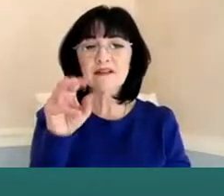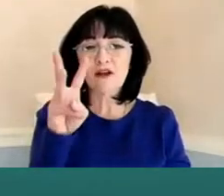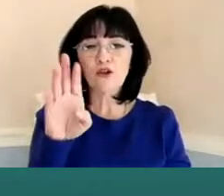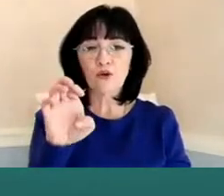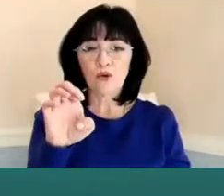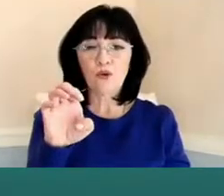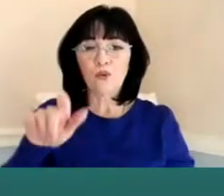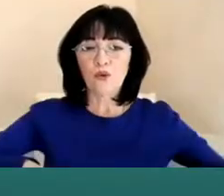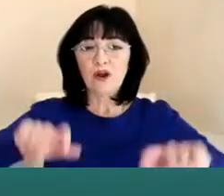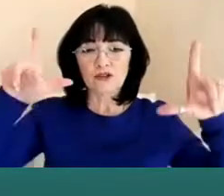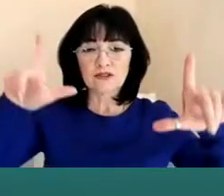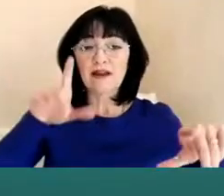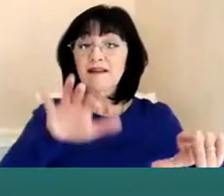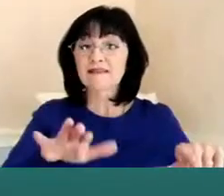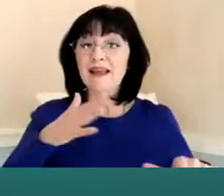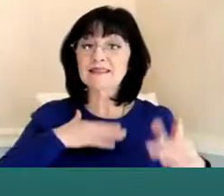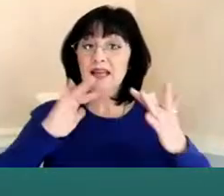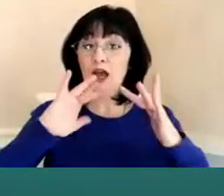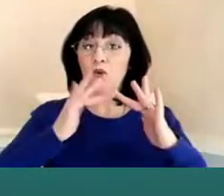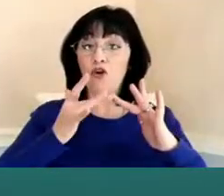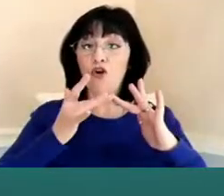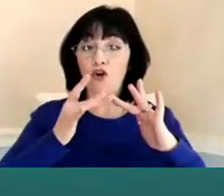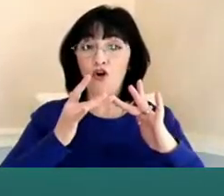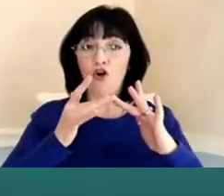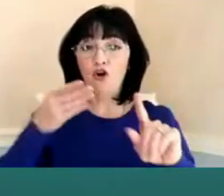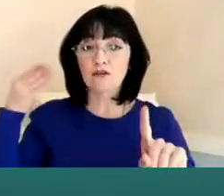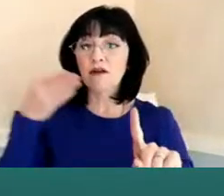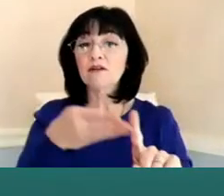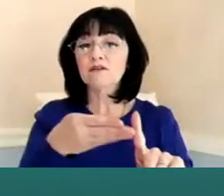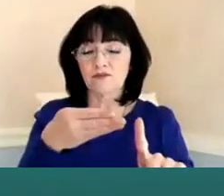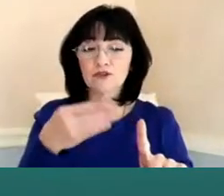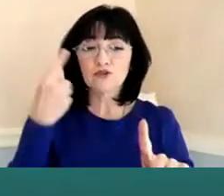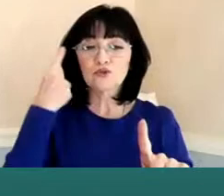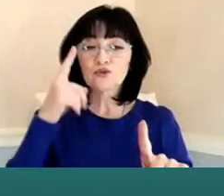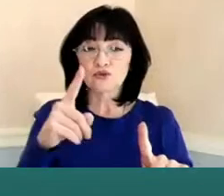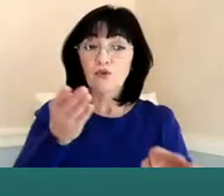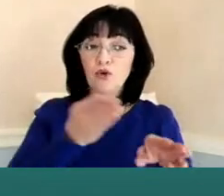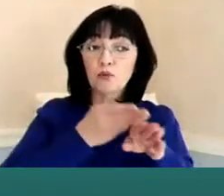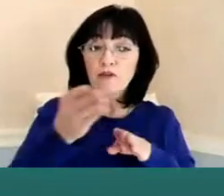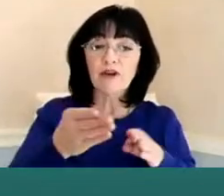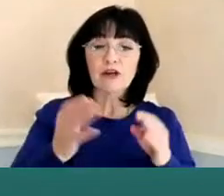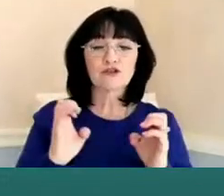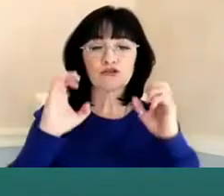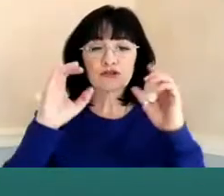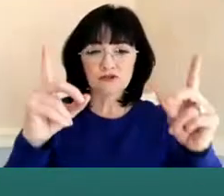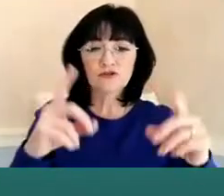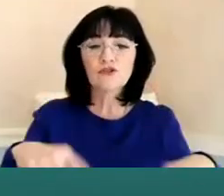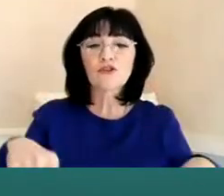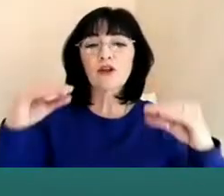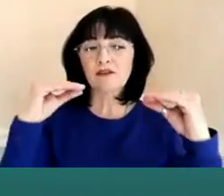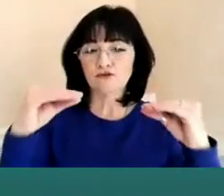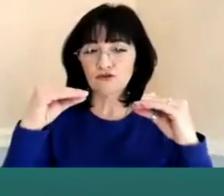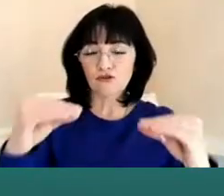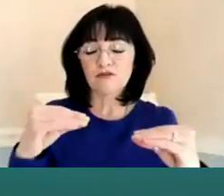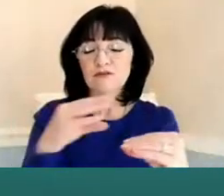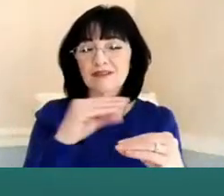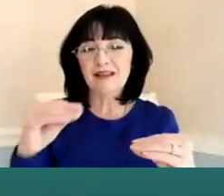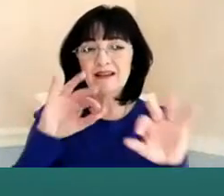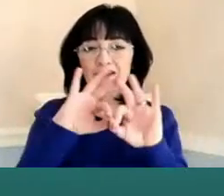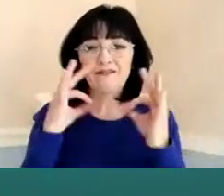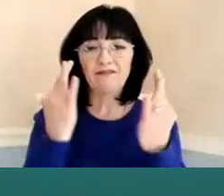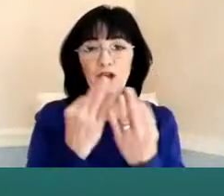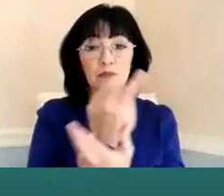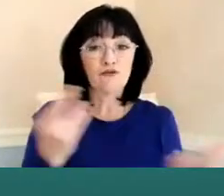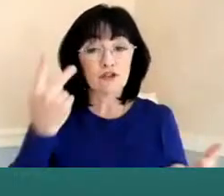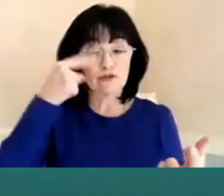Delaware's online hub for best-in-class instructional, professional development, and family resources for this academic year and